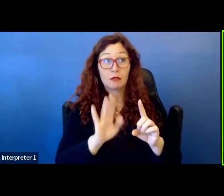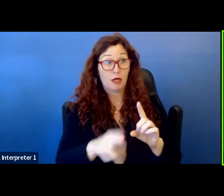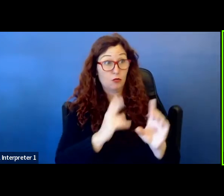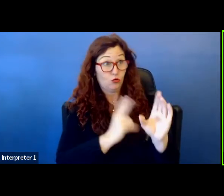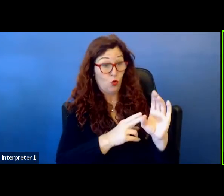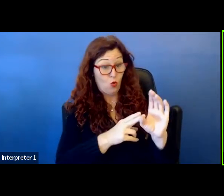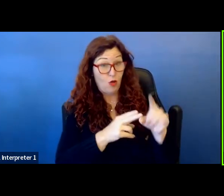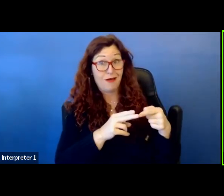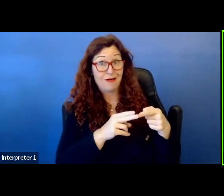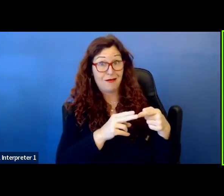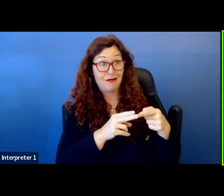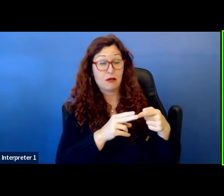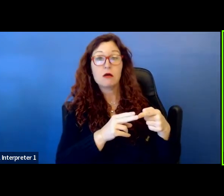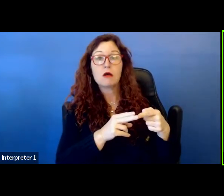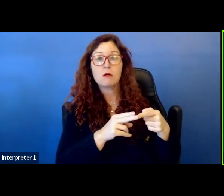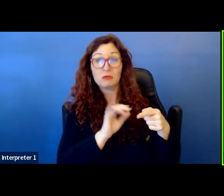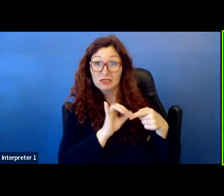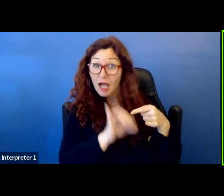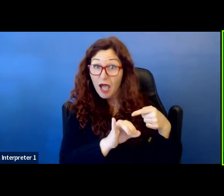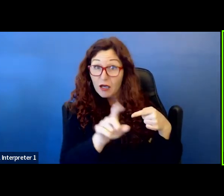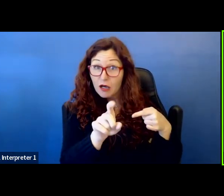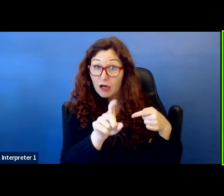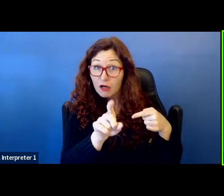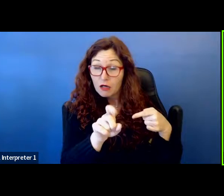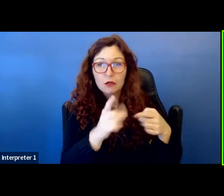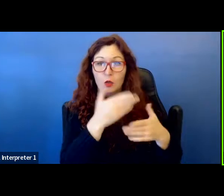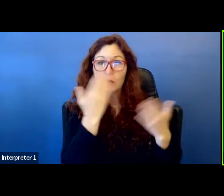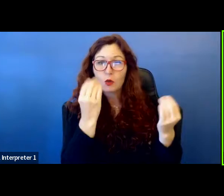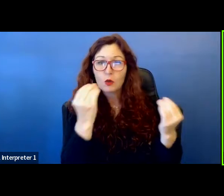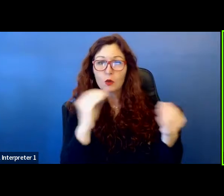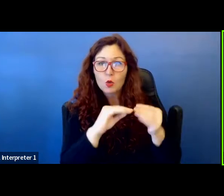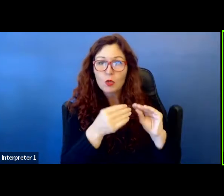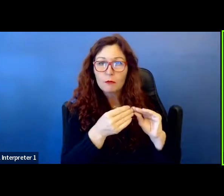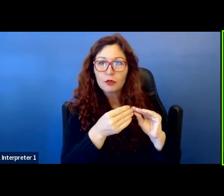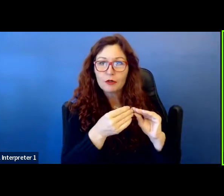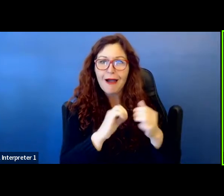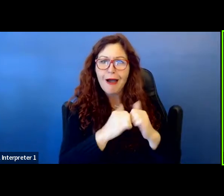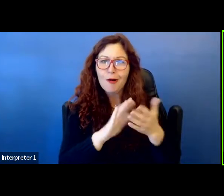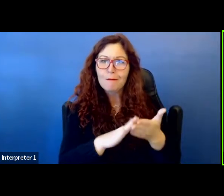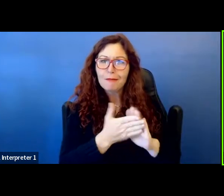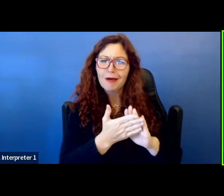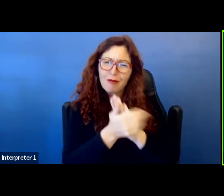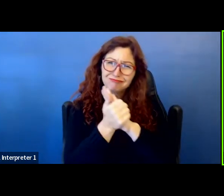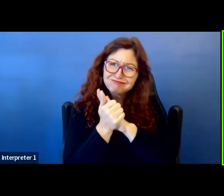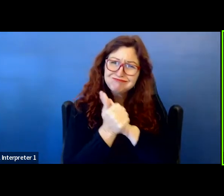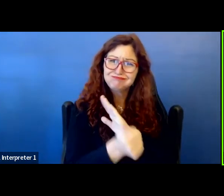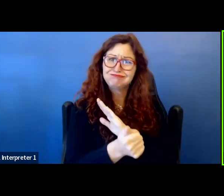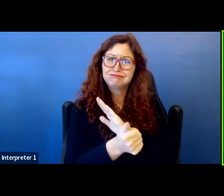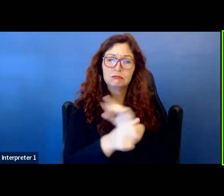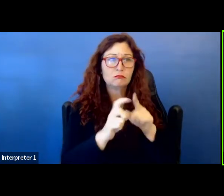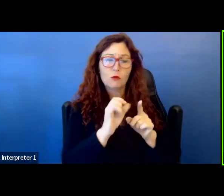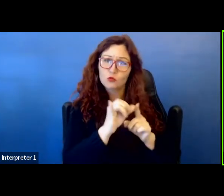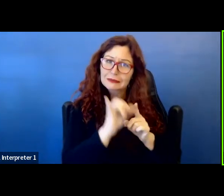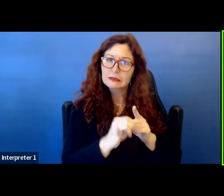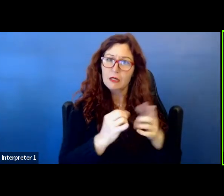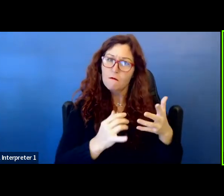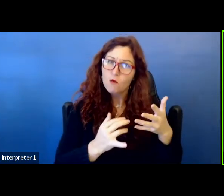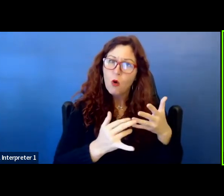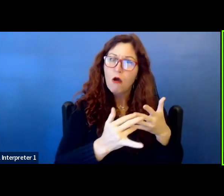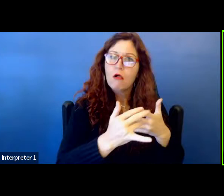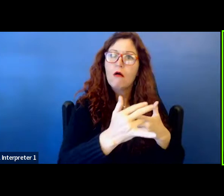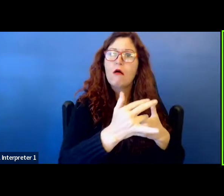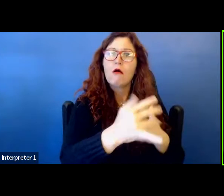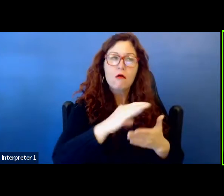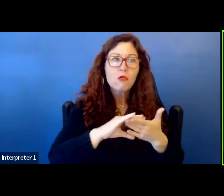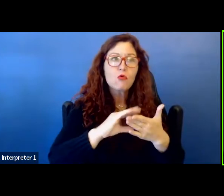been there my problem is you can't become great at your job without being on the job you can't be the best to